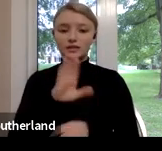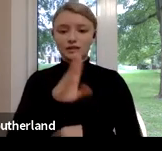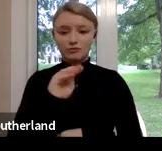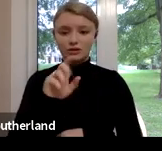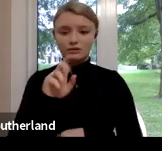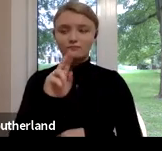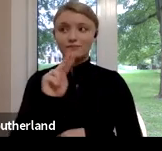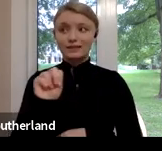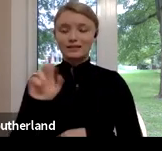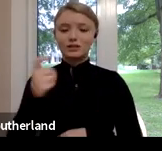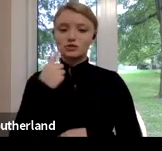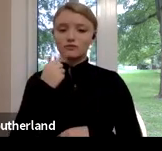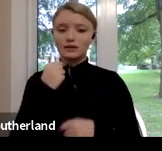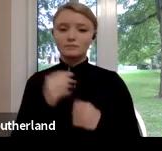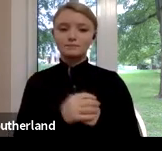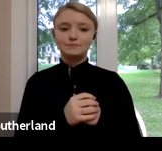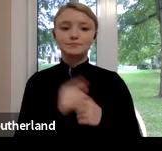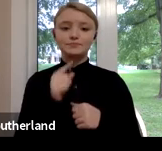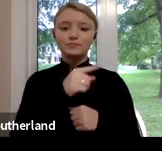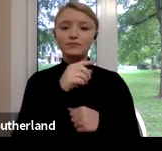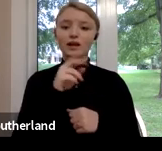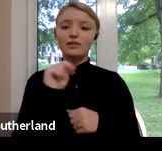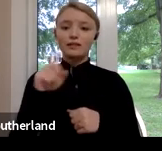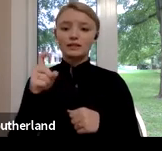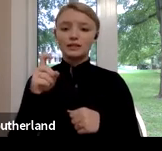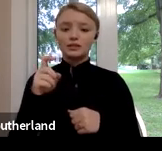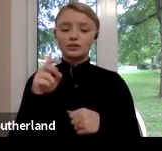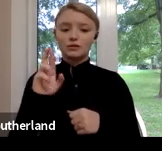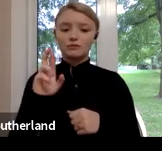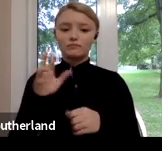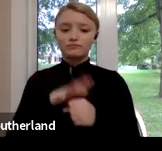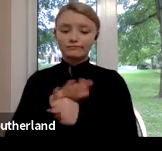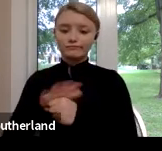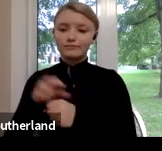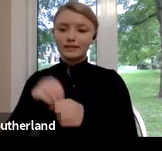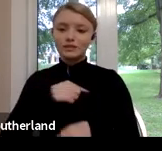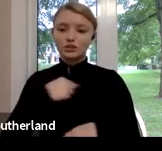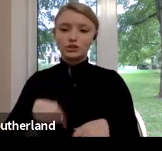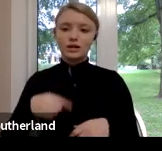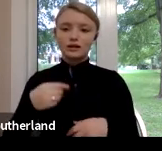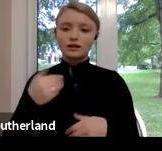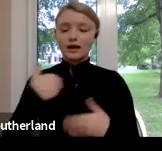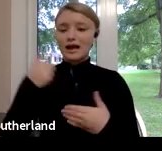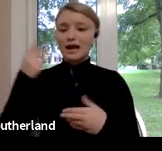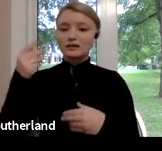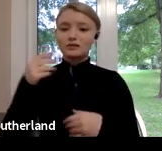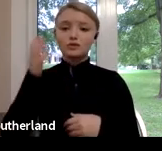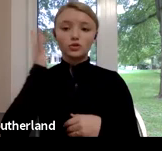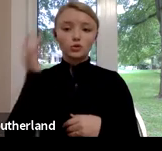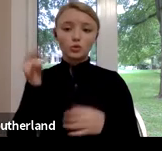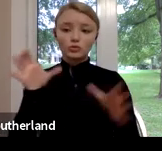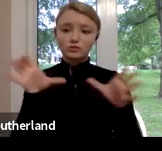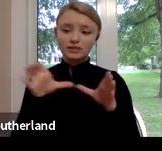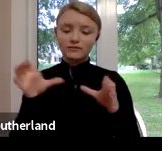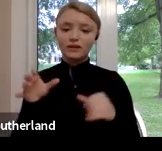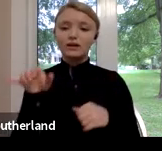region there in China, where our berries come from, they hold the gold certificate, which is China's equivalent to